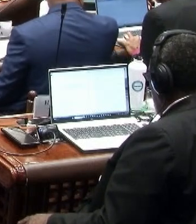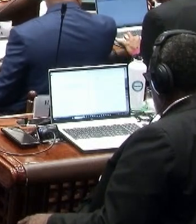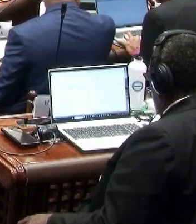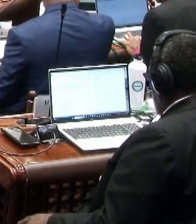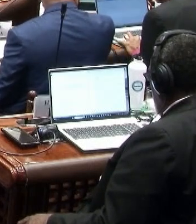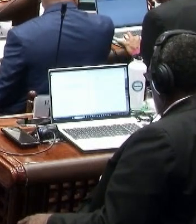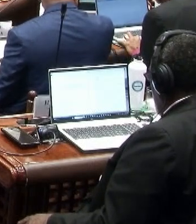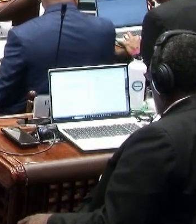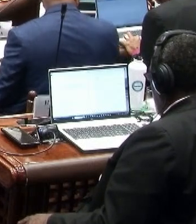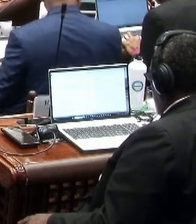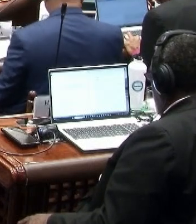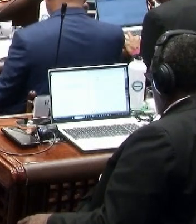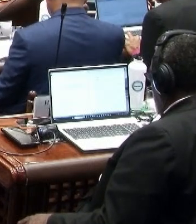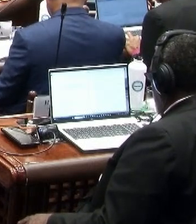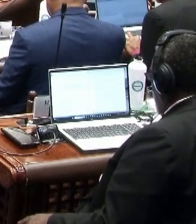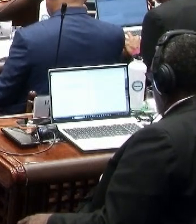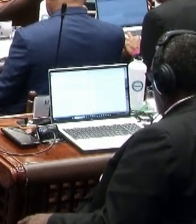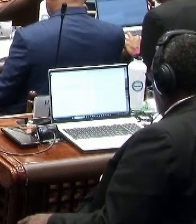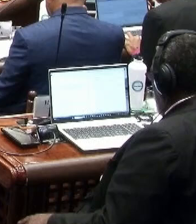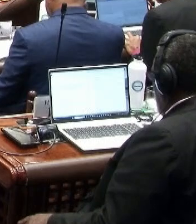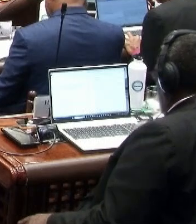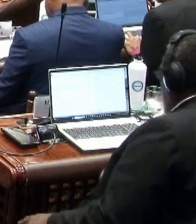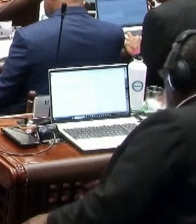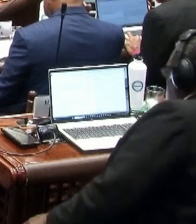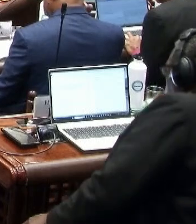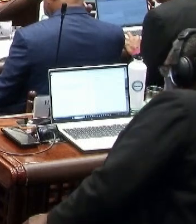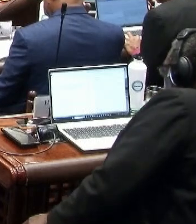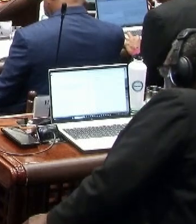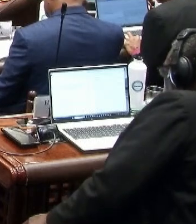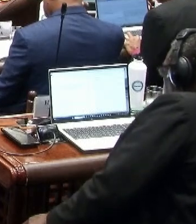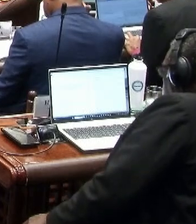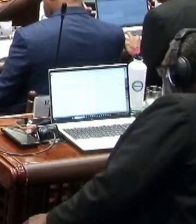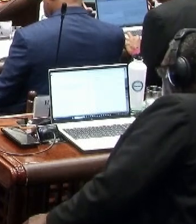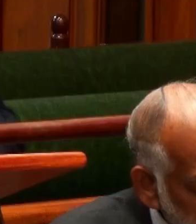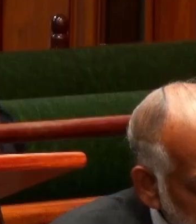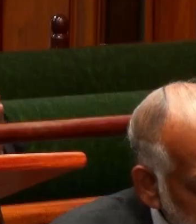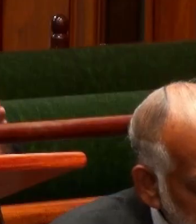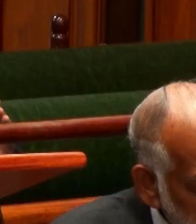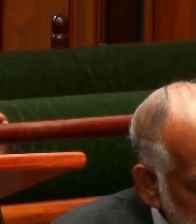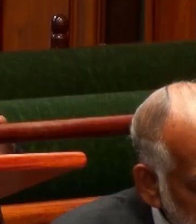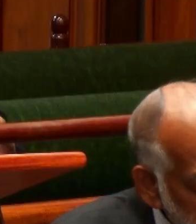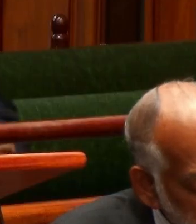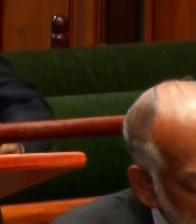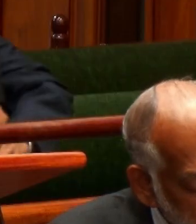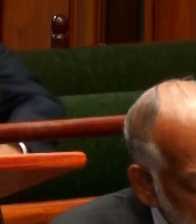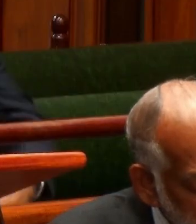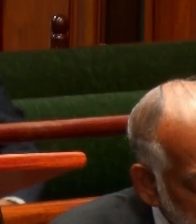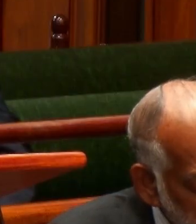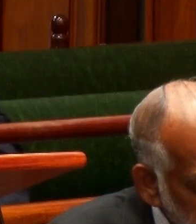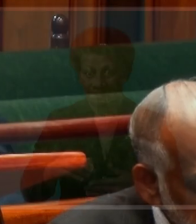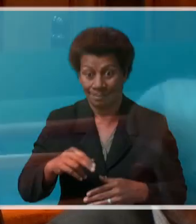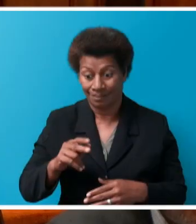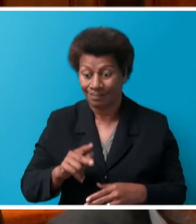the Honourable Leader of Opposition, Honourable Cabinet Ministers, Members of Parliament, ladies